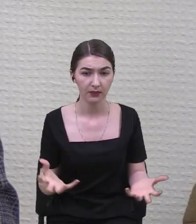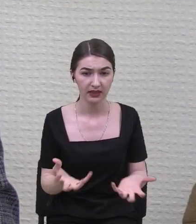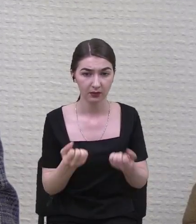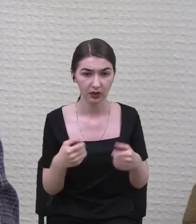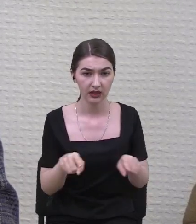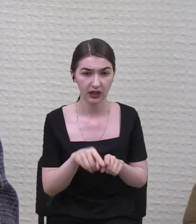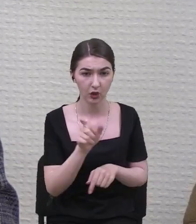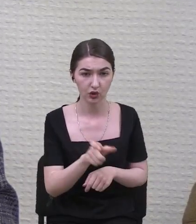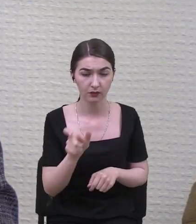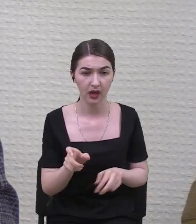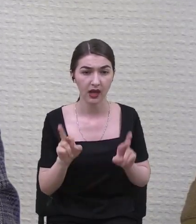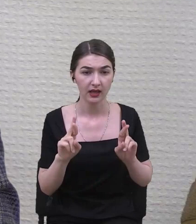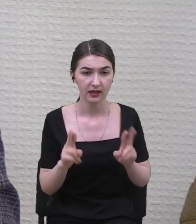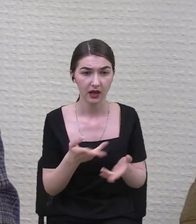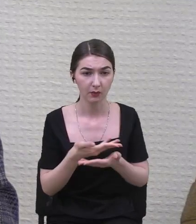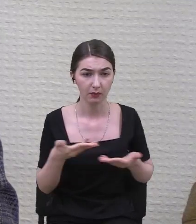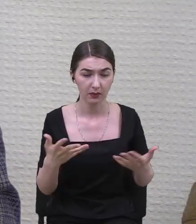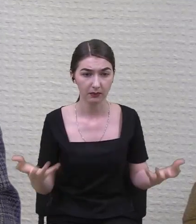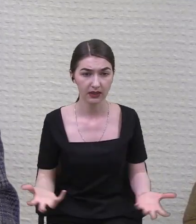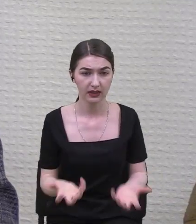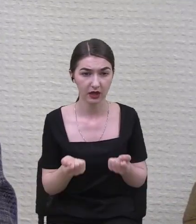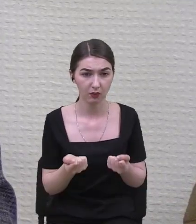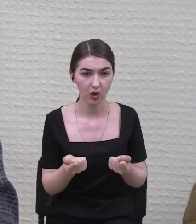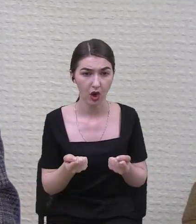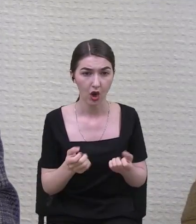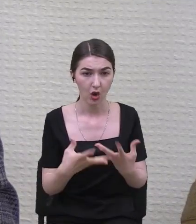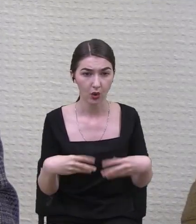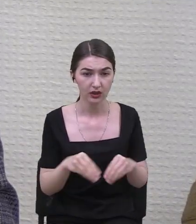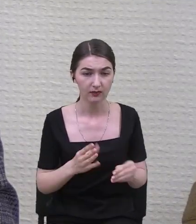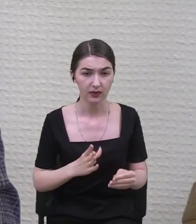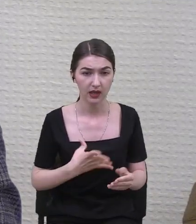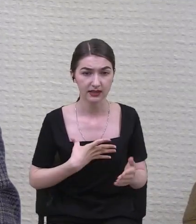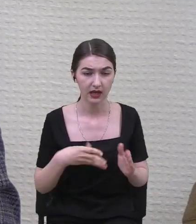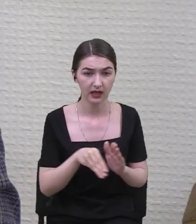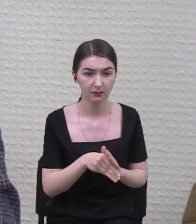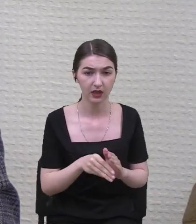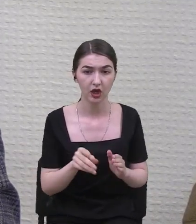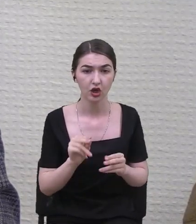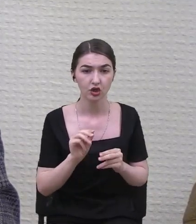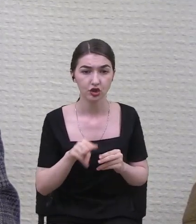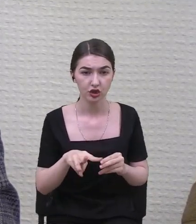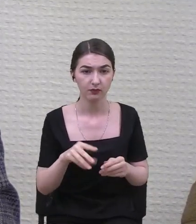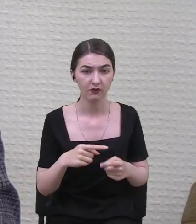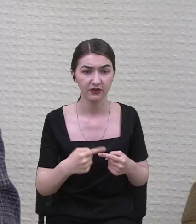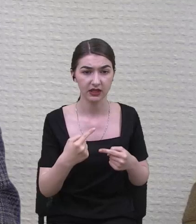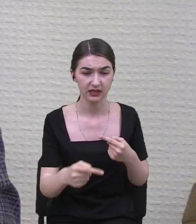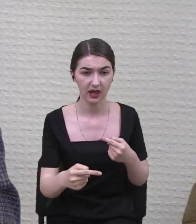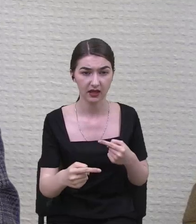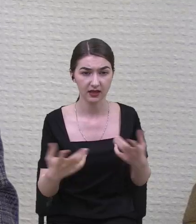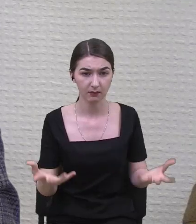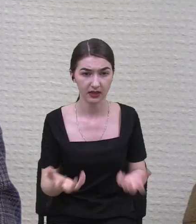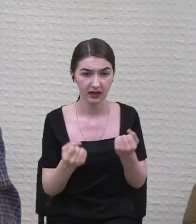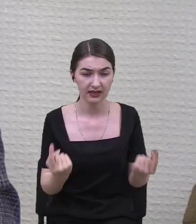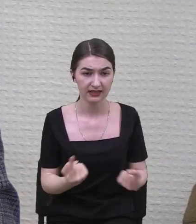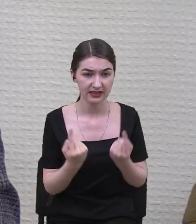families of those that have deceased, what is the difference between support to civilians and members of armed forces.